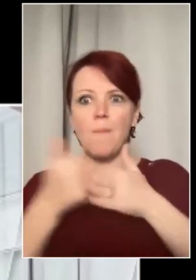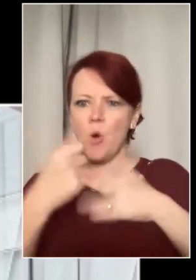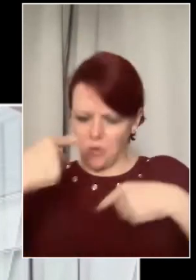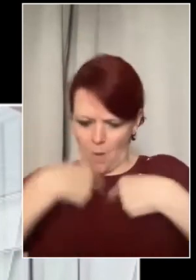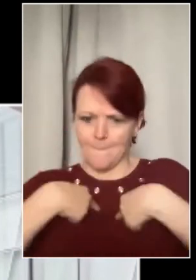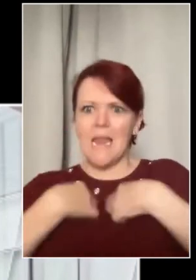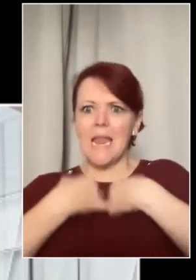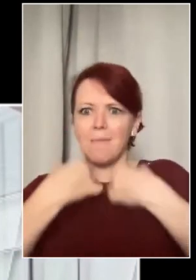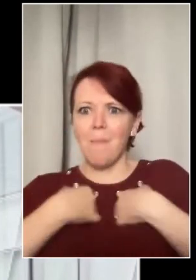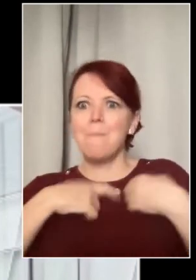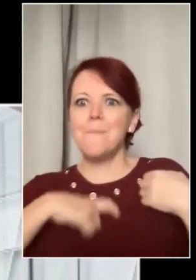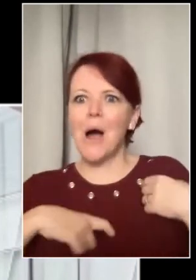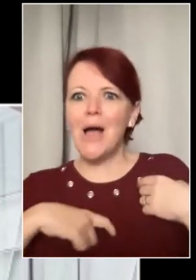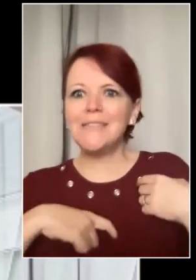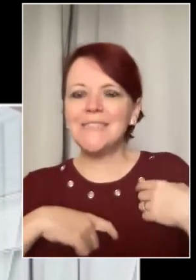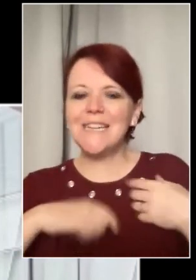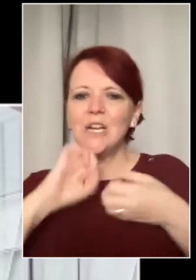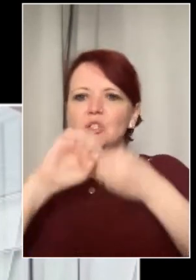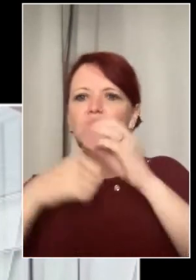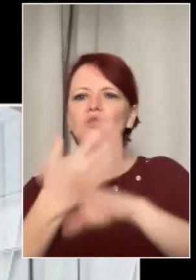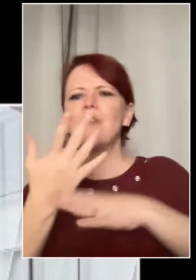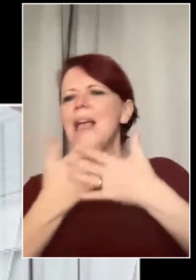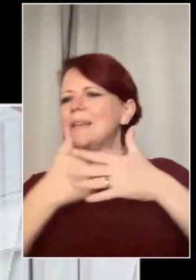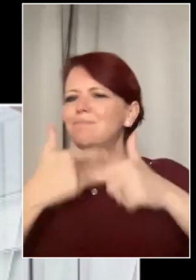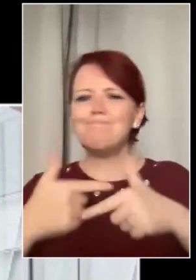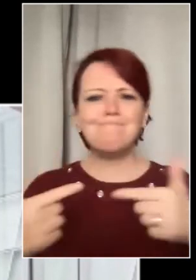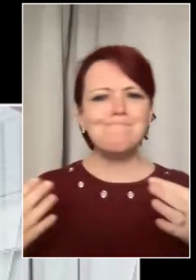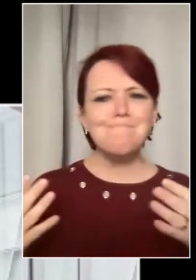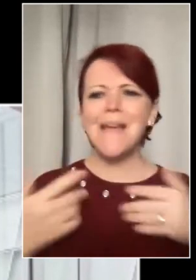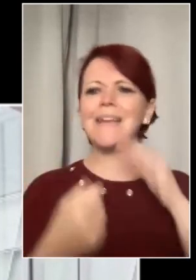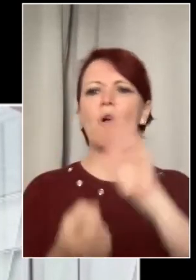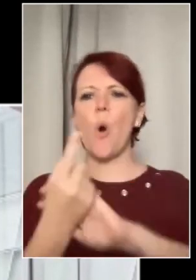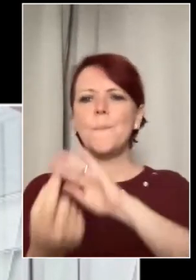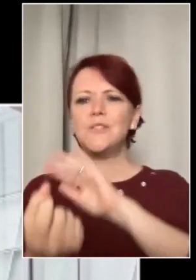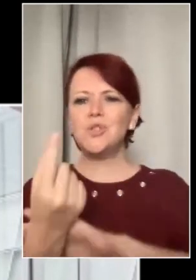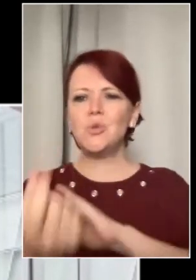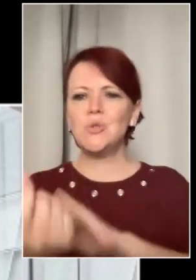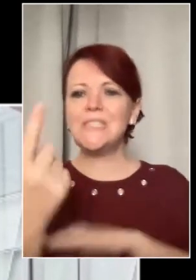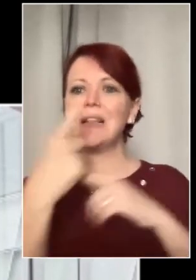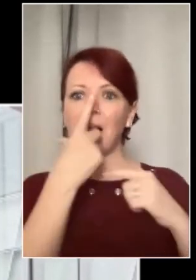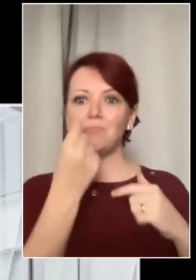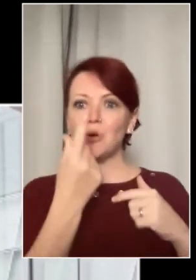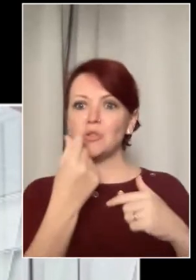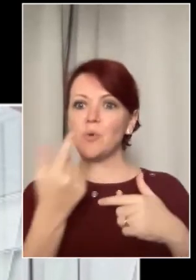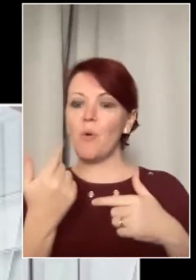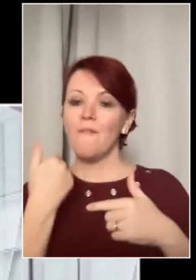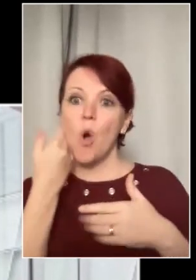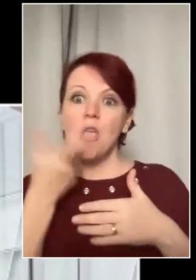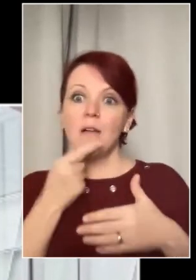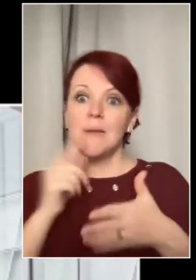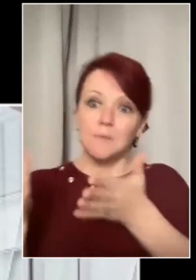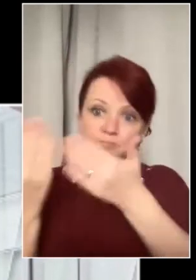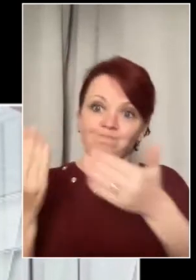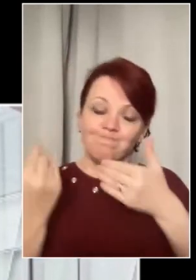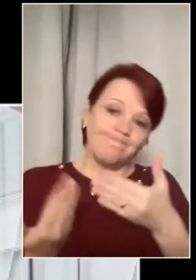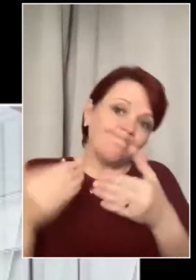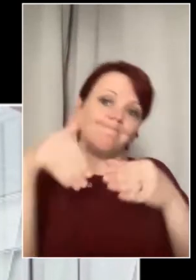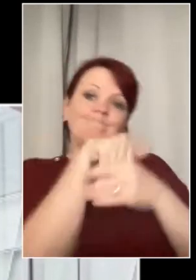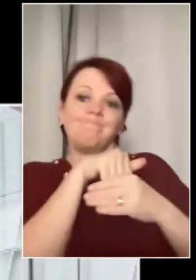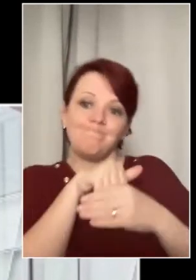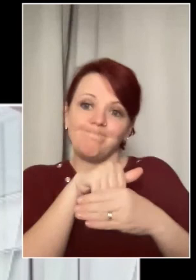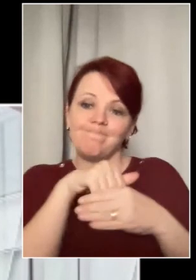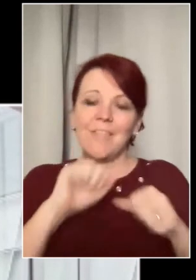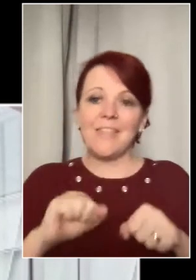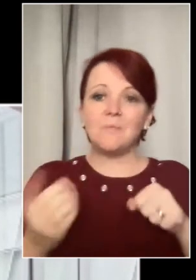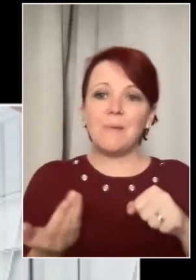to create as many opportunities to be able to bring young people into our business. So, you know, I'd just like